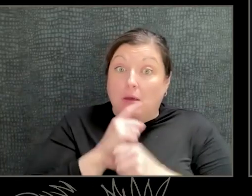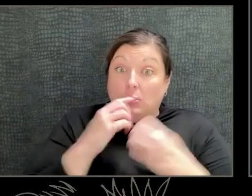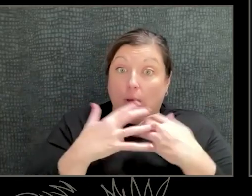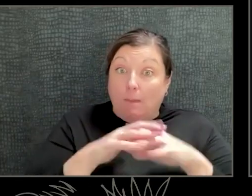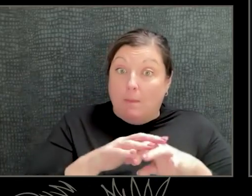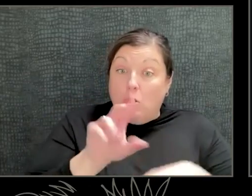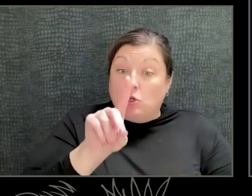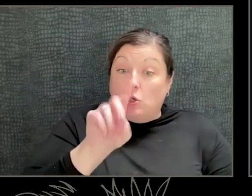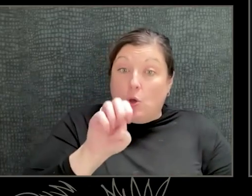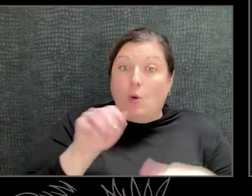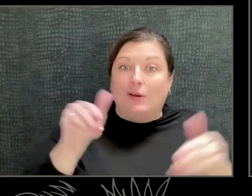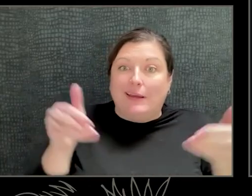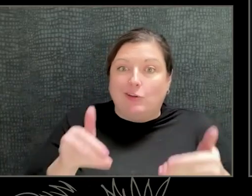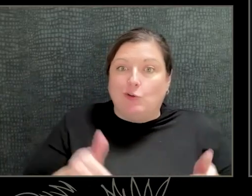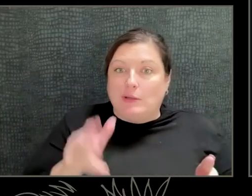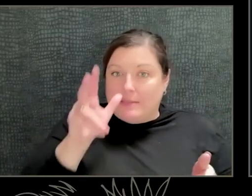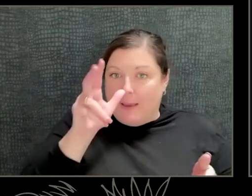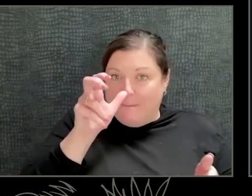is introducing bugs, right?